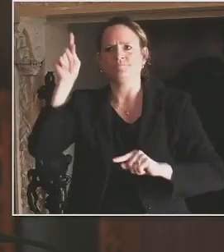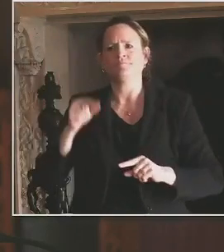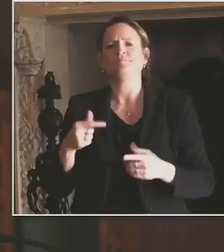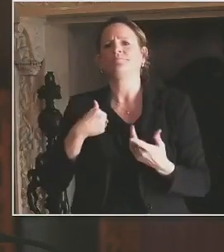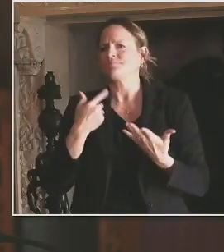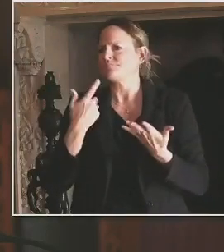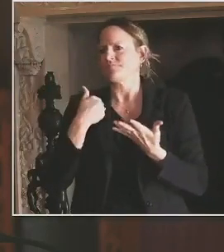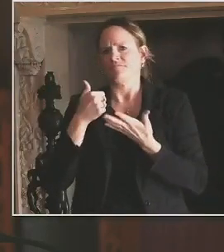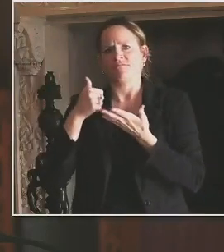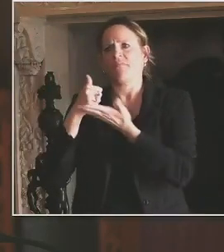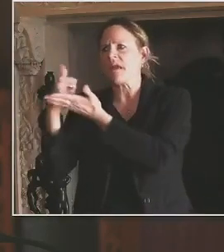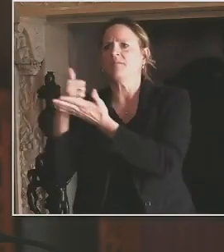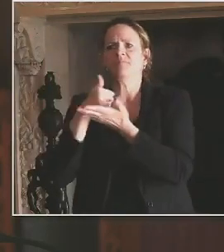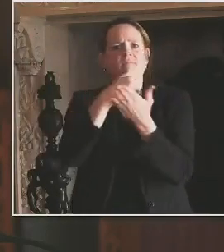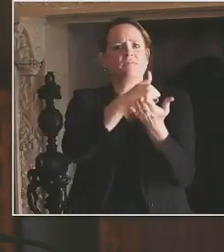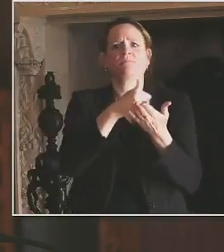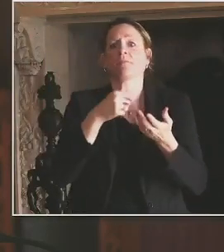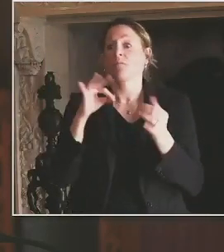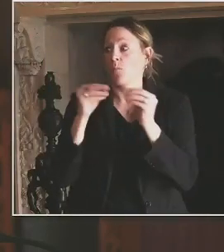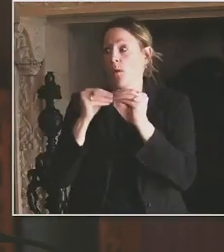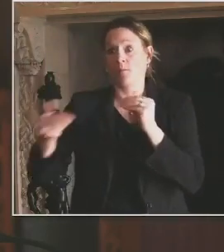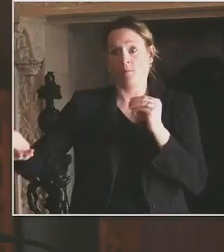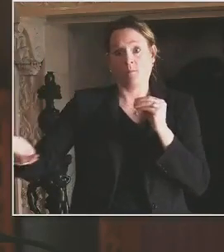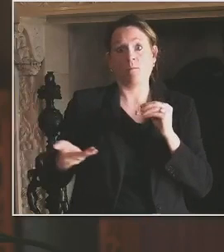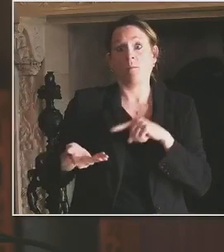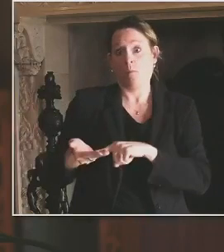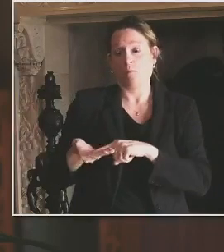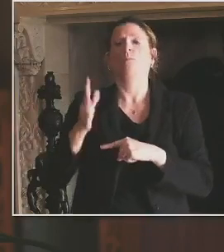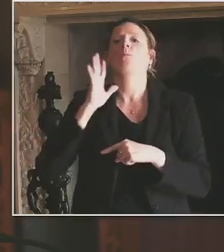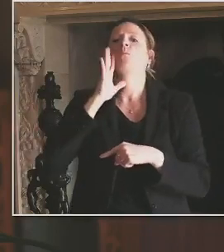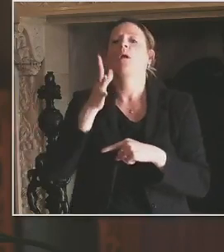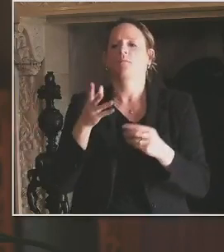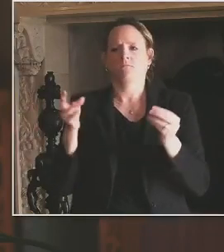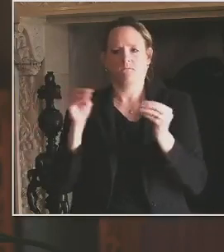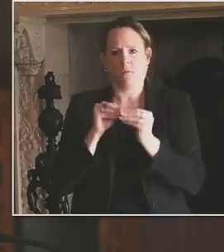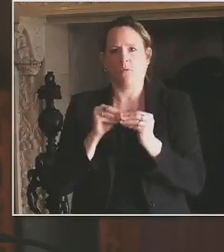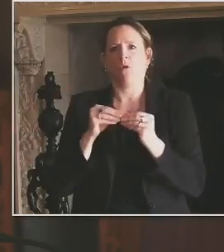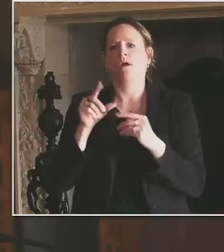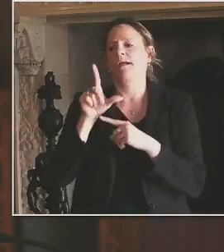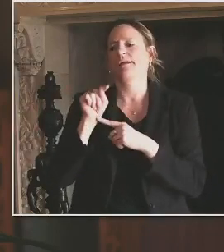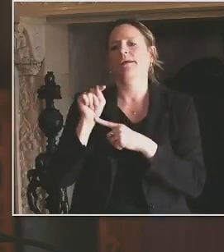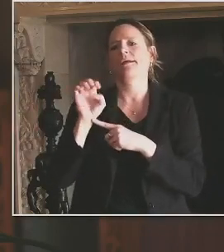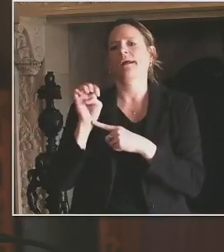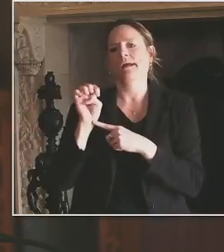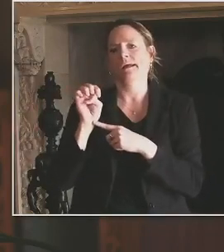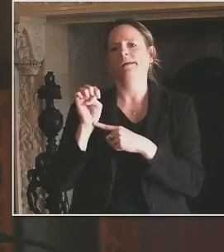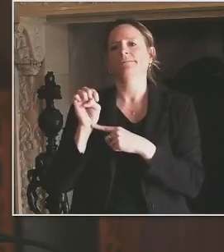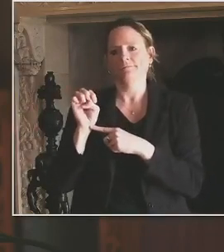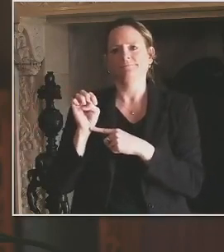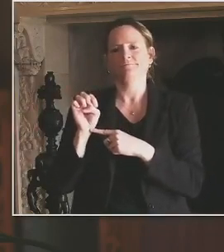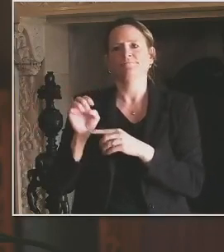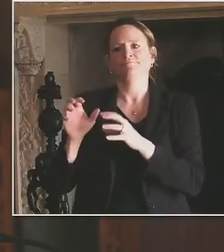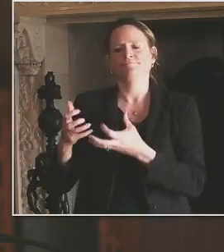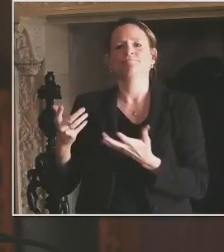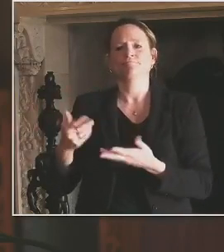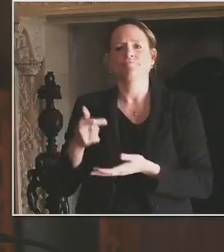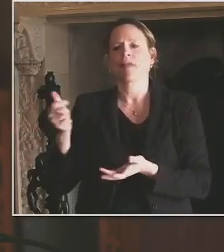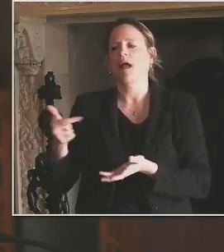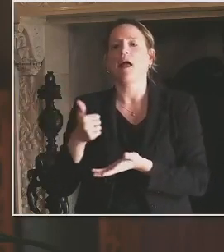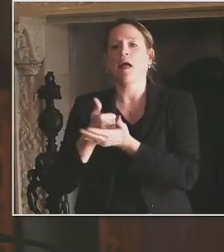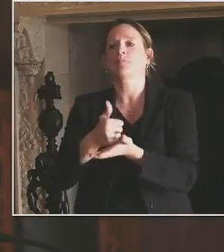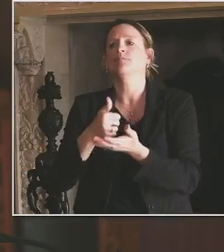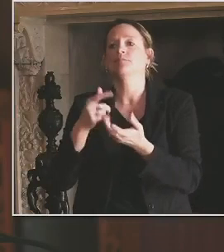in as we need to off our LTE hiring list and continue to supplement what is